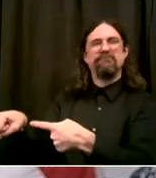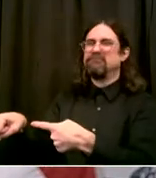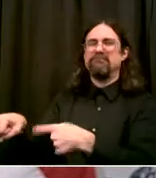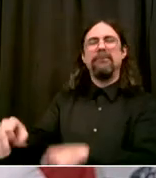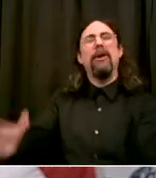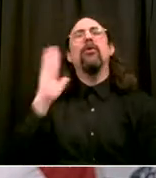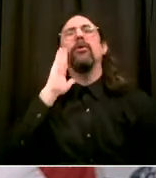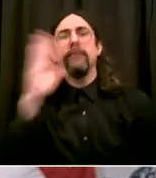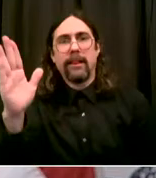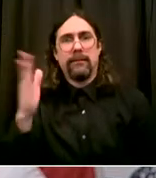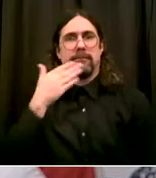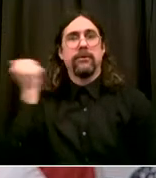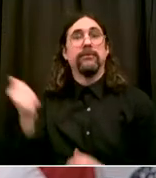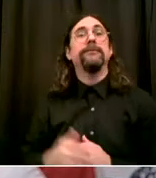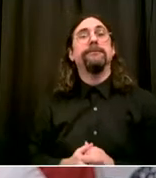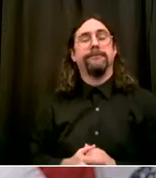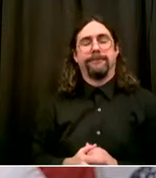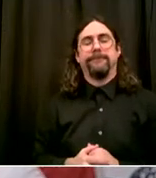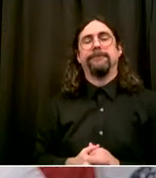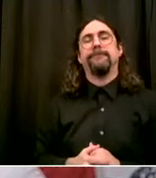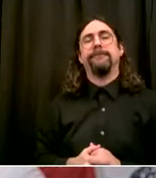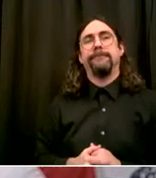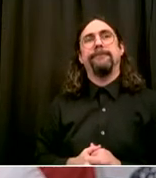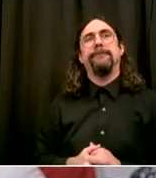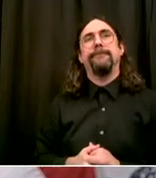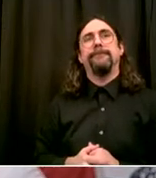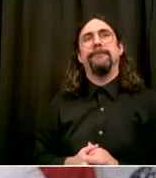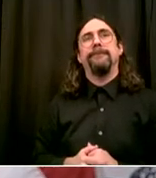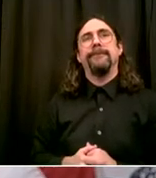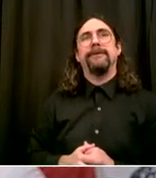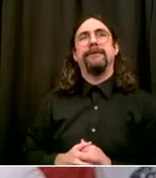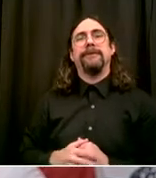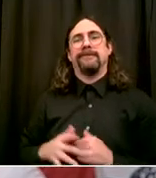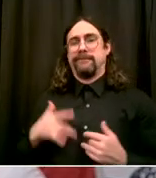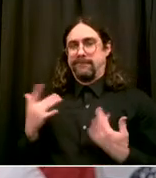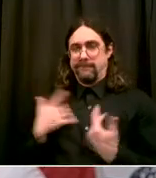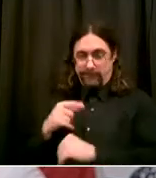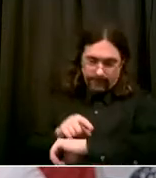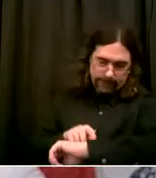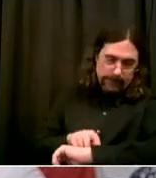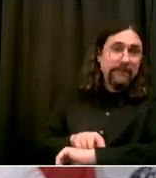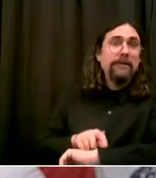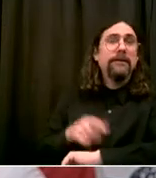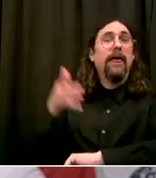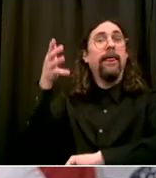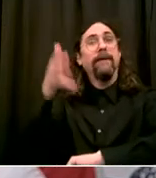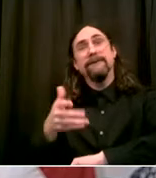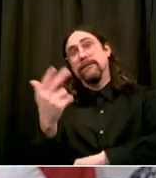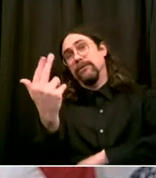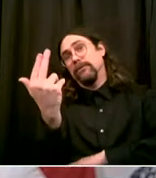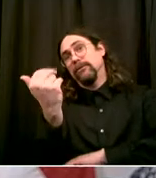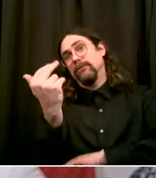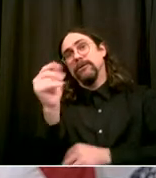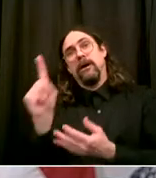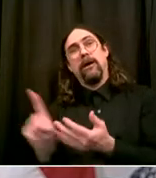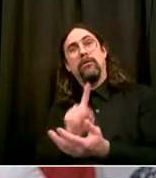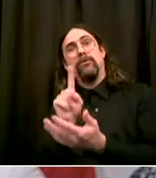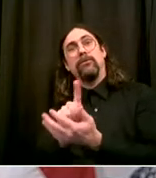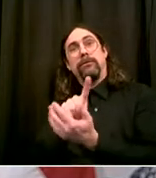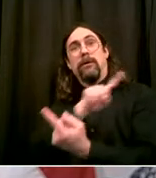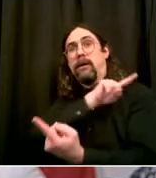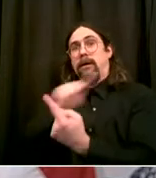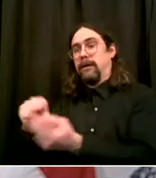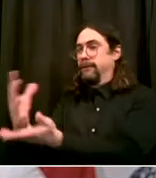13 hours away. It's going to be amazing. And to everyone, a very, very happy new